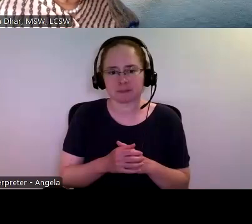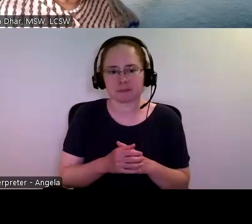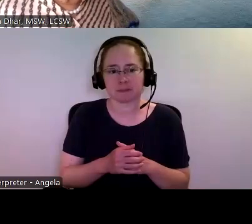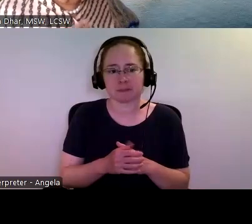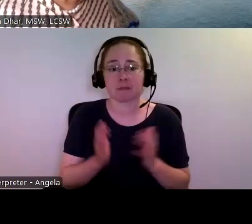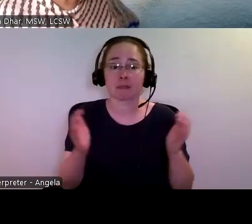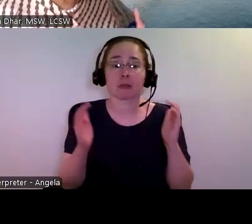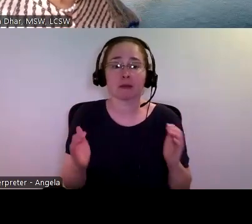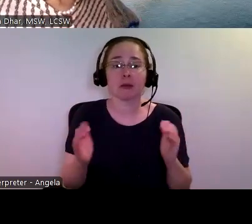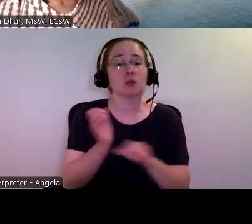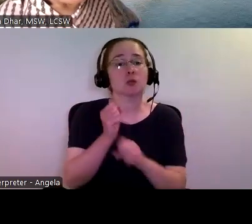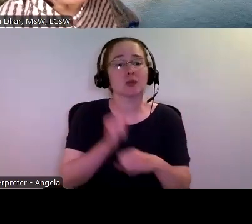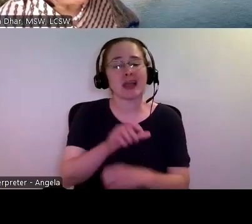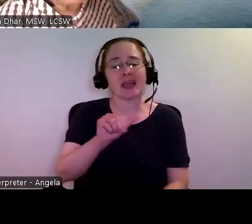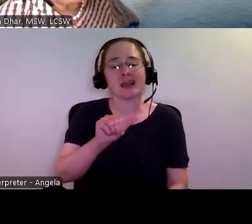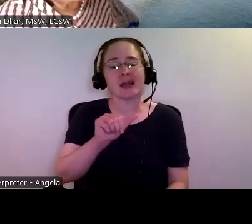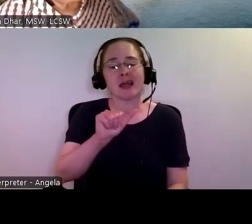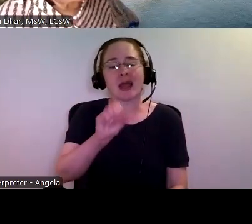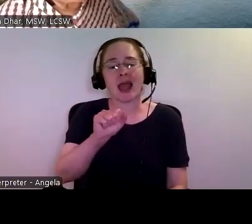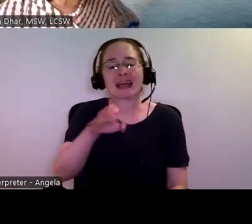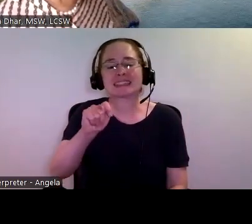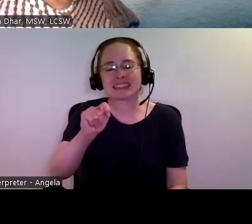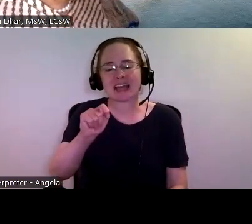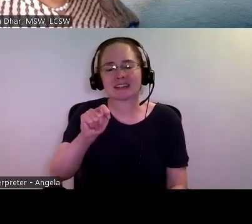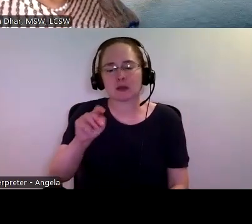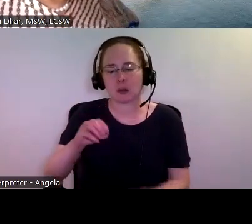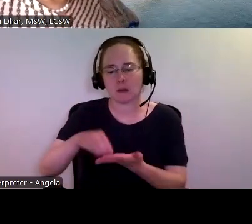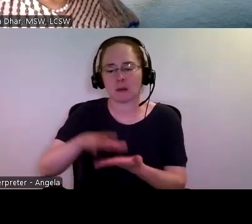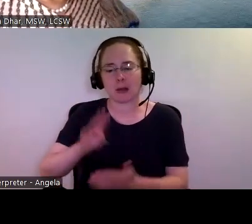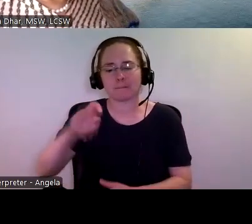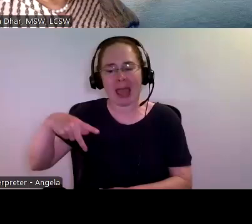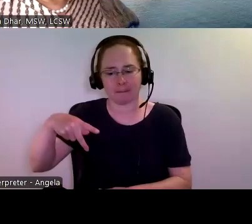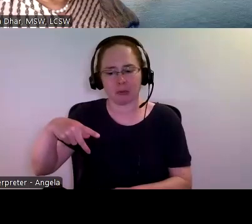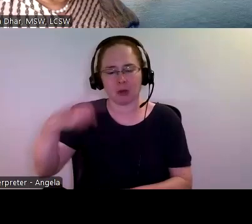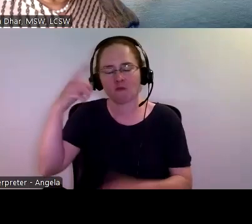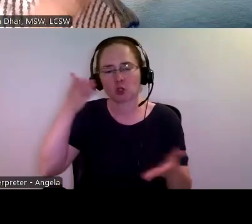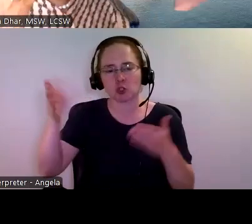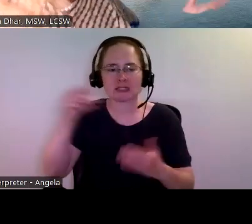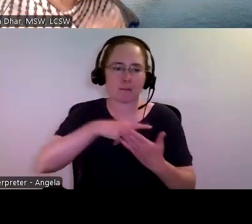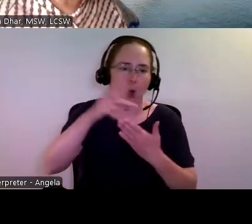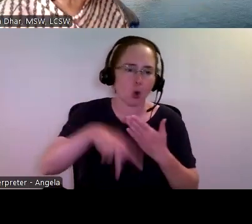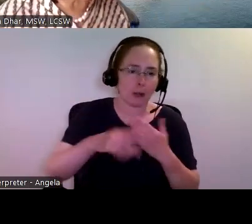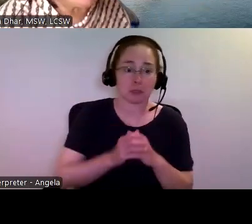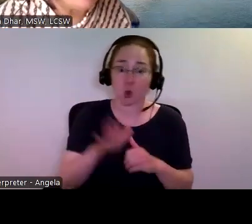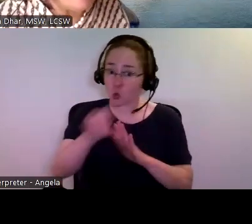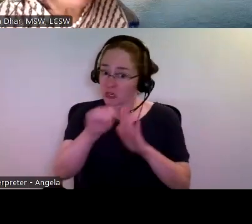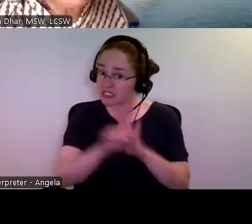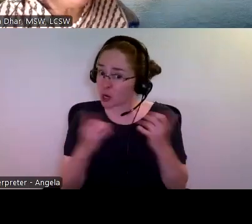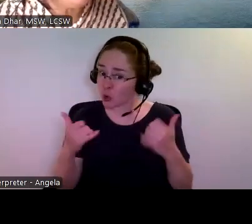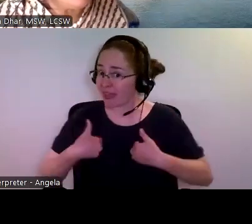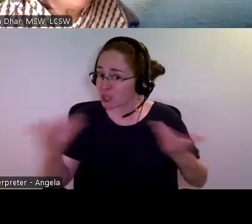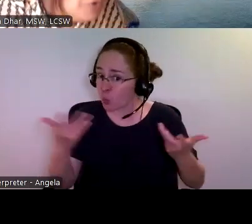is create an asset map of services and programs for older adults. What does your state currently